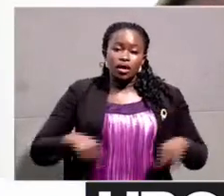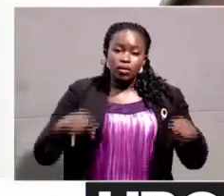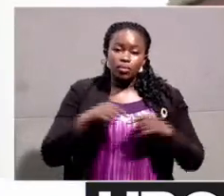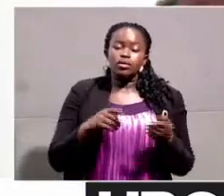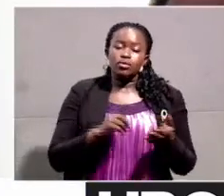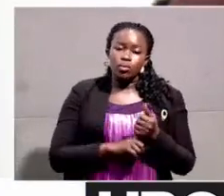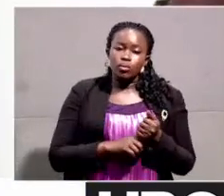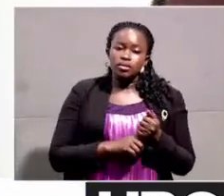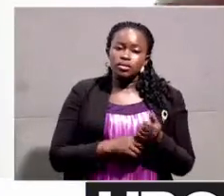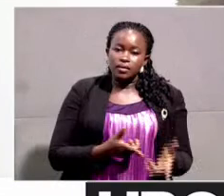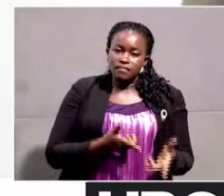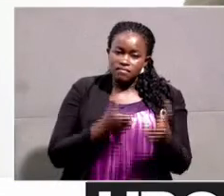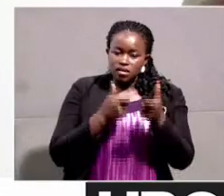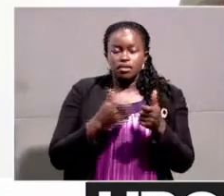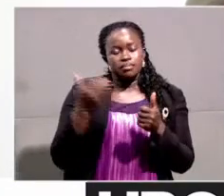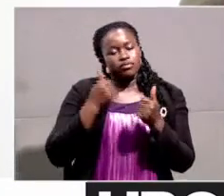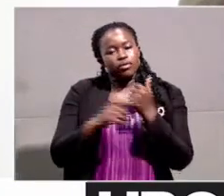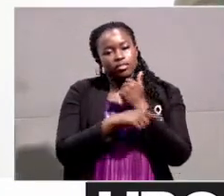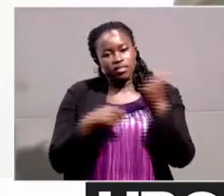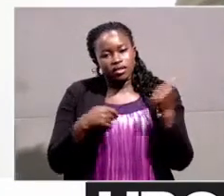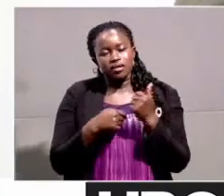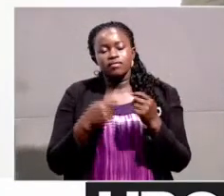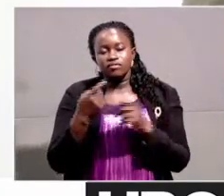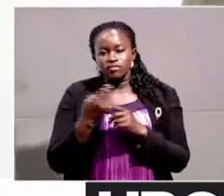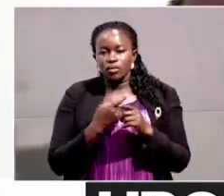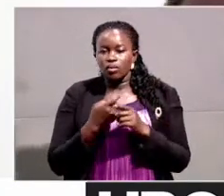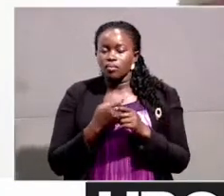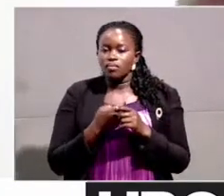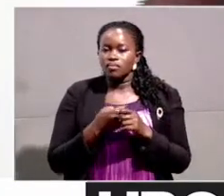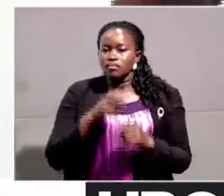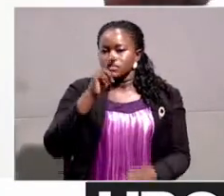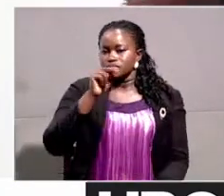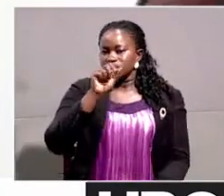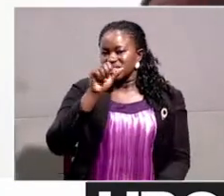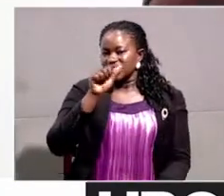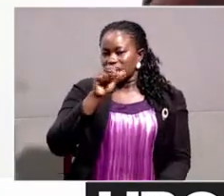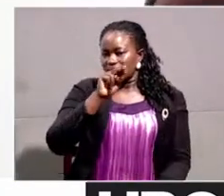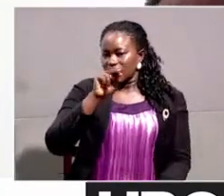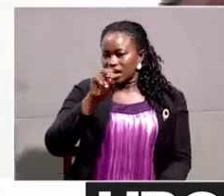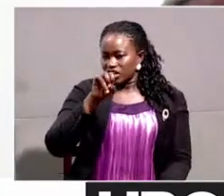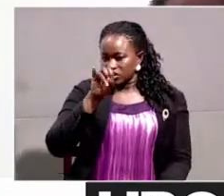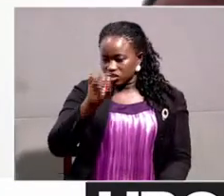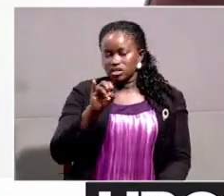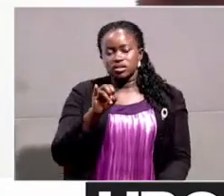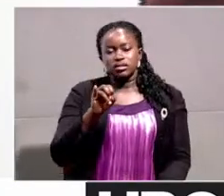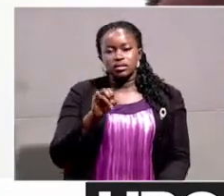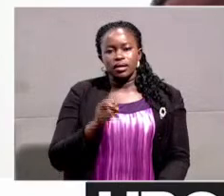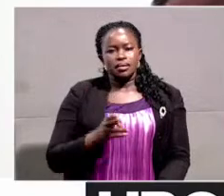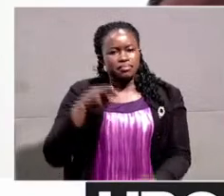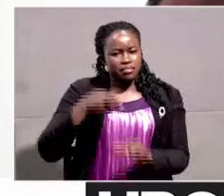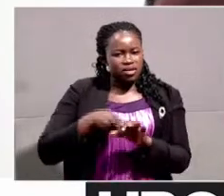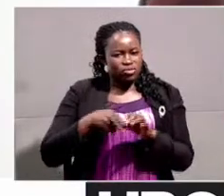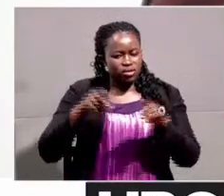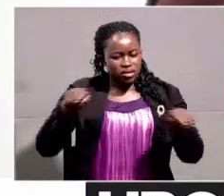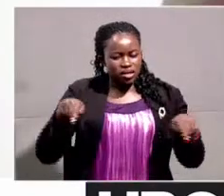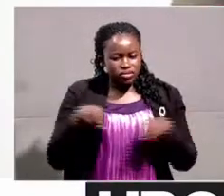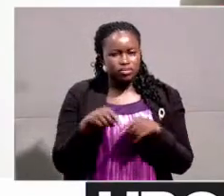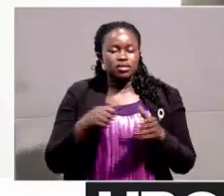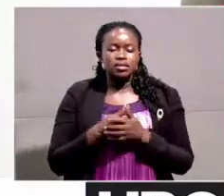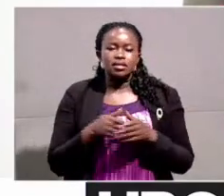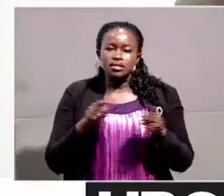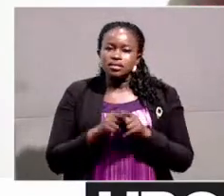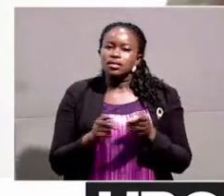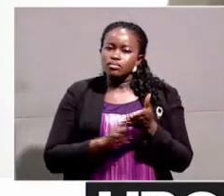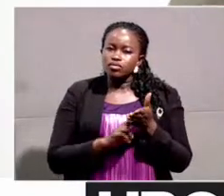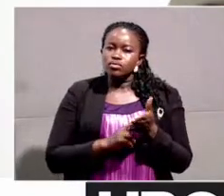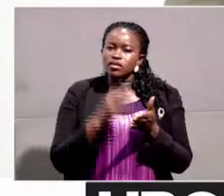stole from Valley Petroleum in Insanji. They had used the four